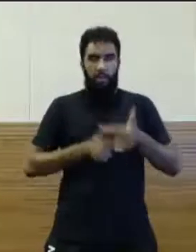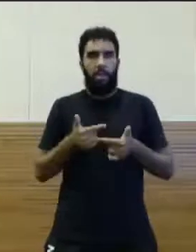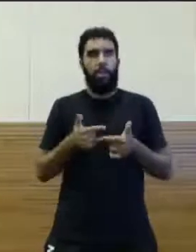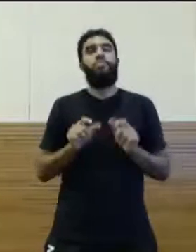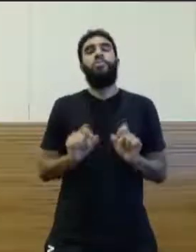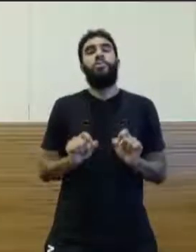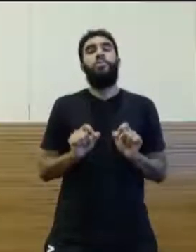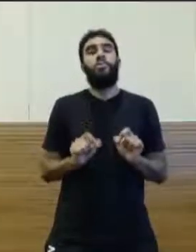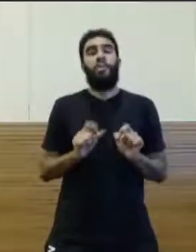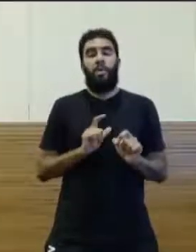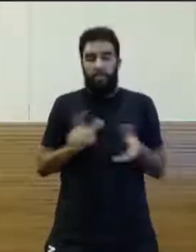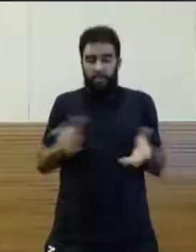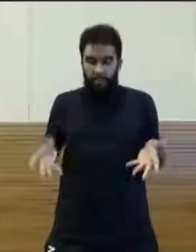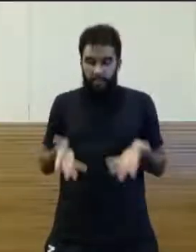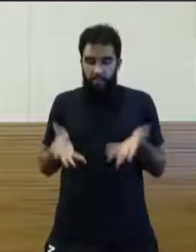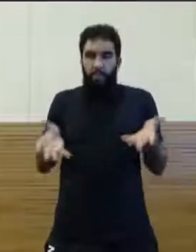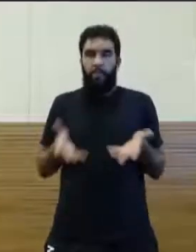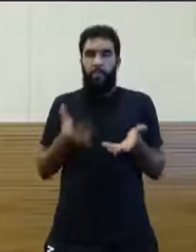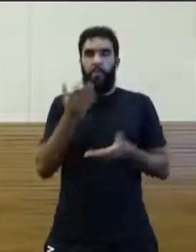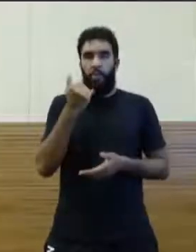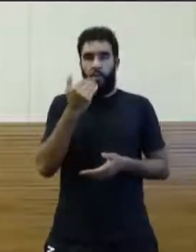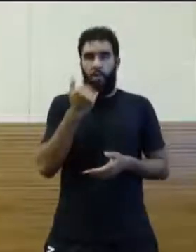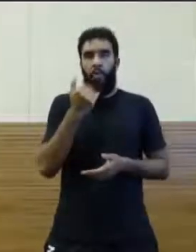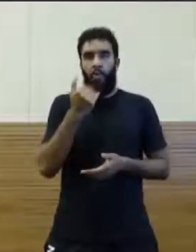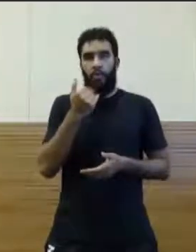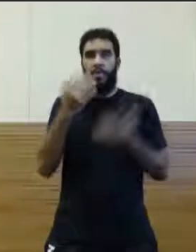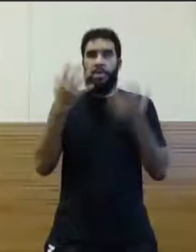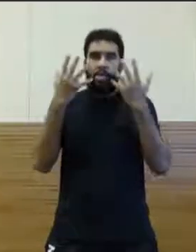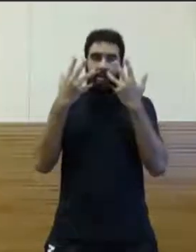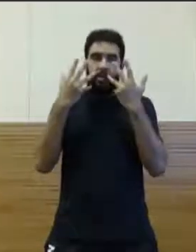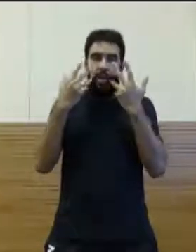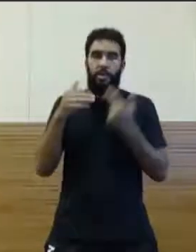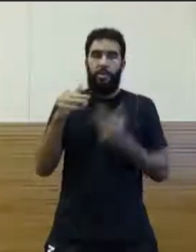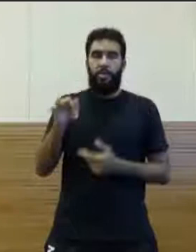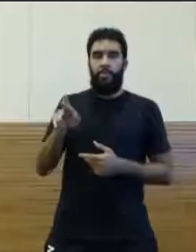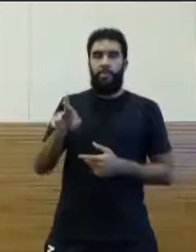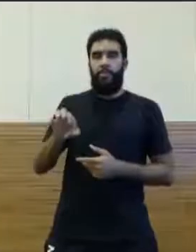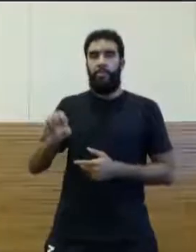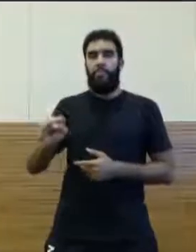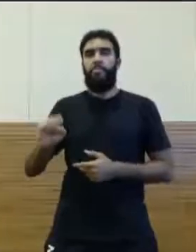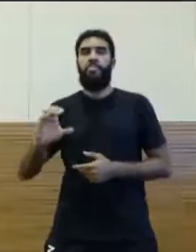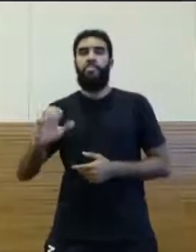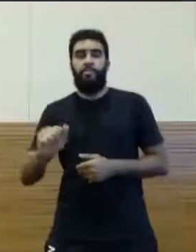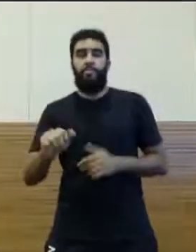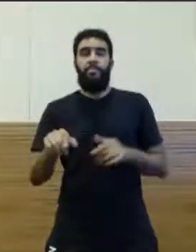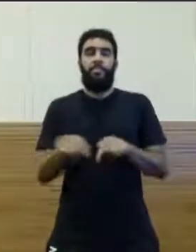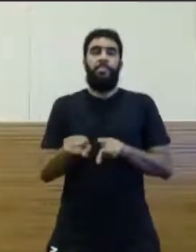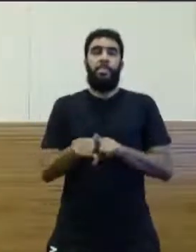we've been working, which is to promote the consumption of fresh and natural food,